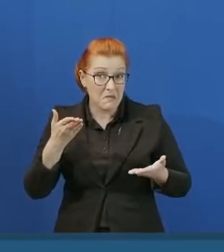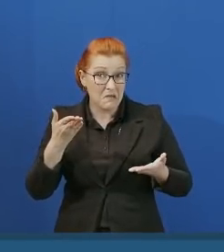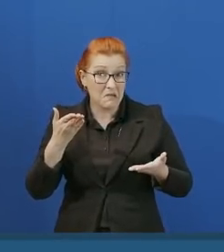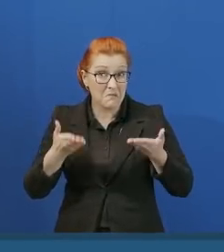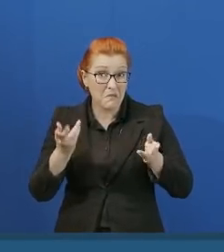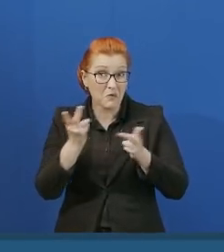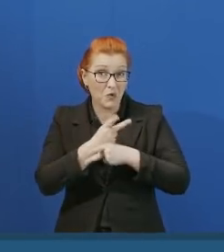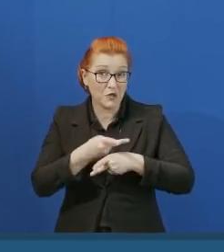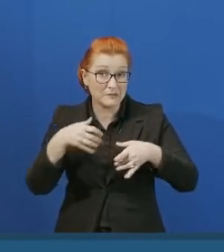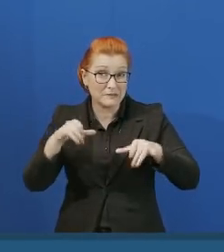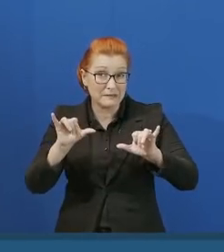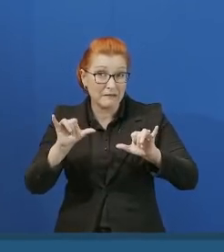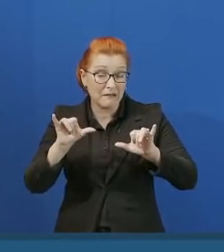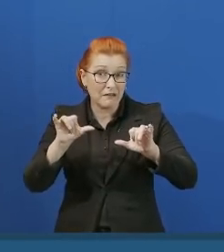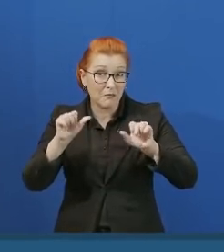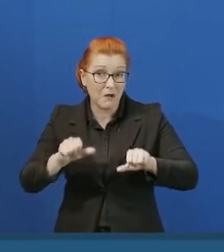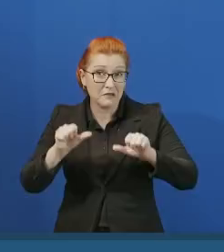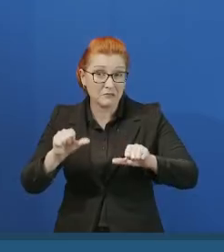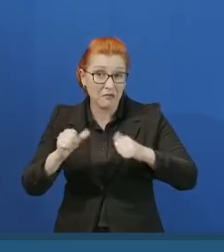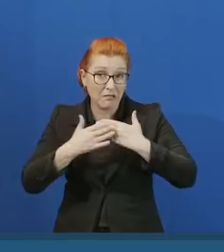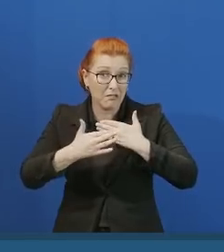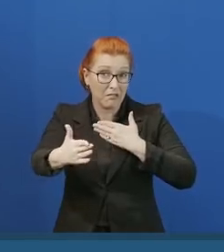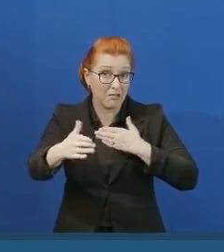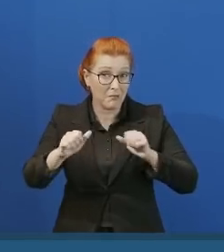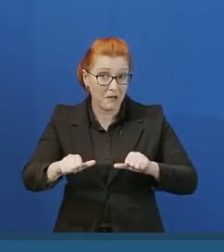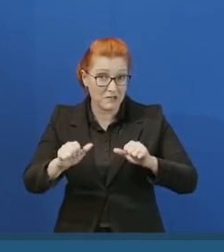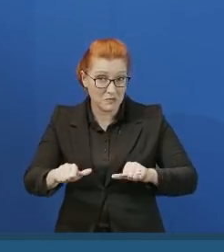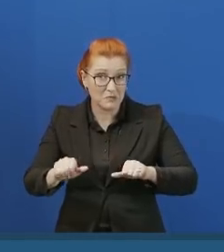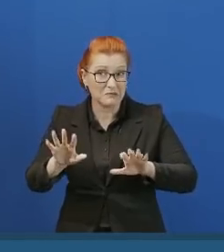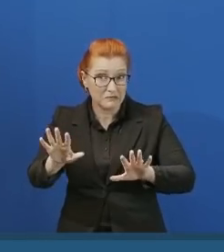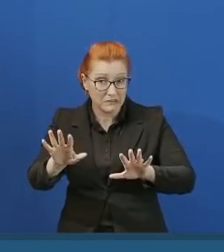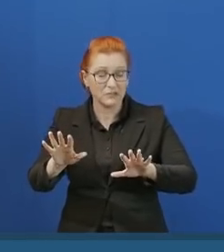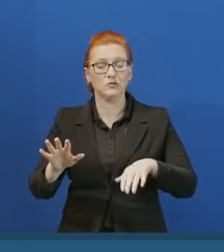a brisk update on where we are.